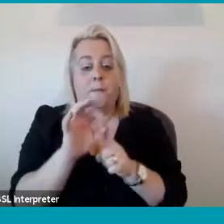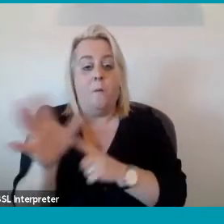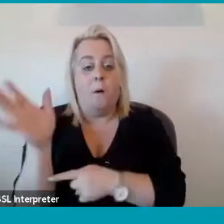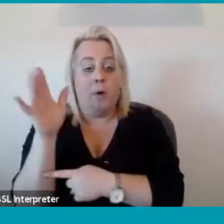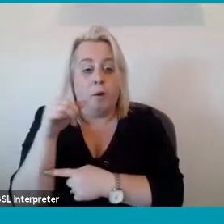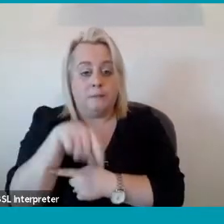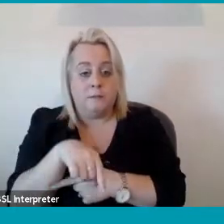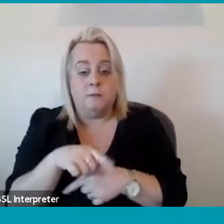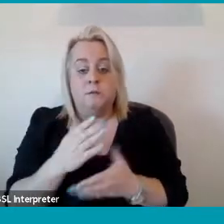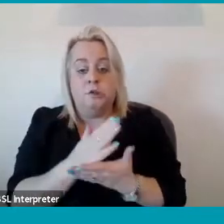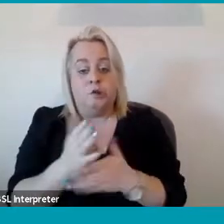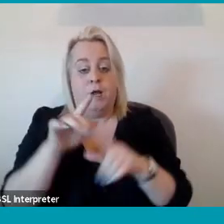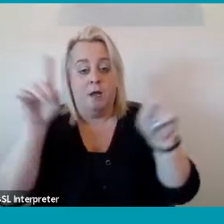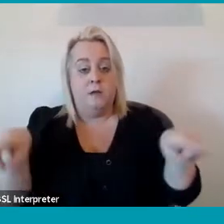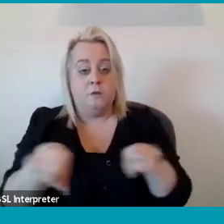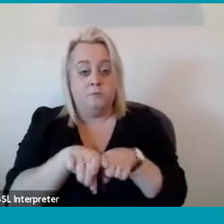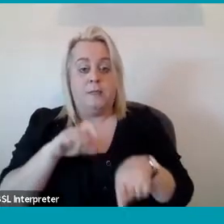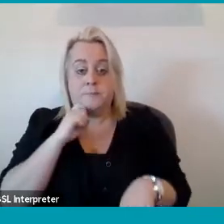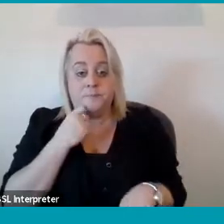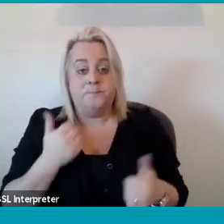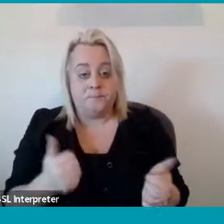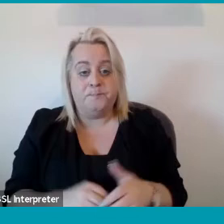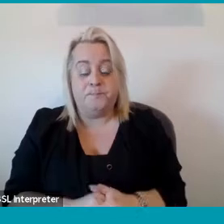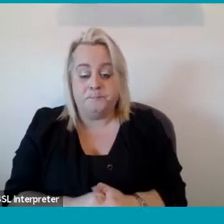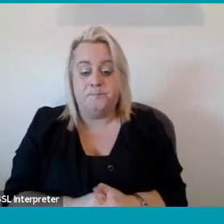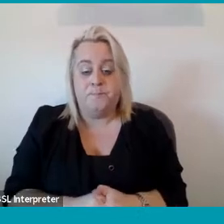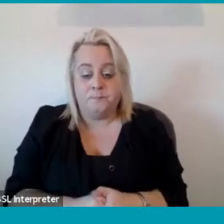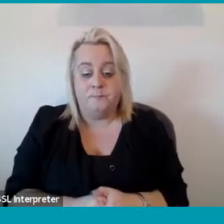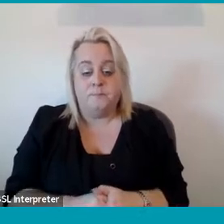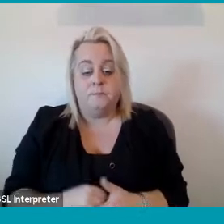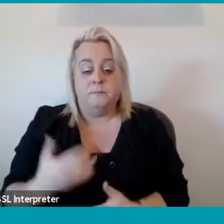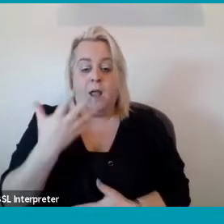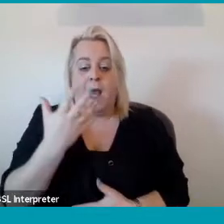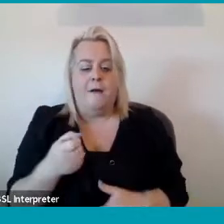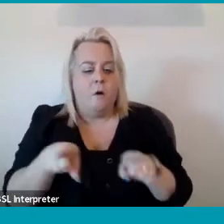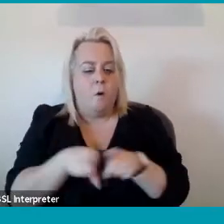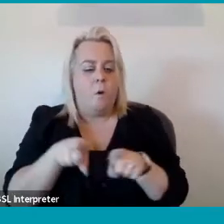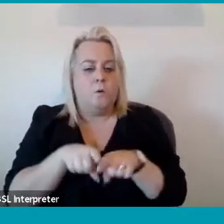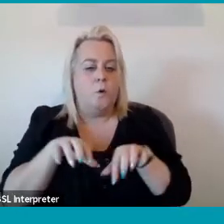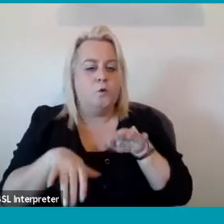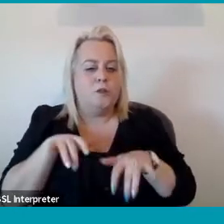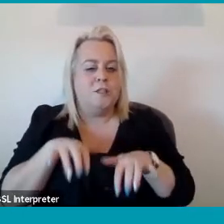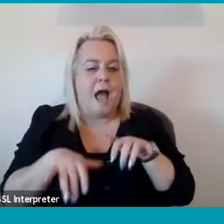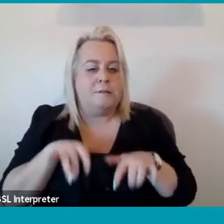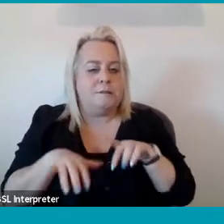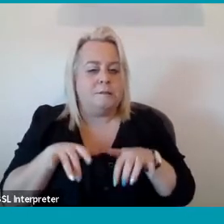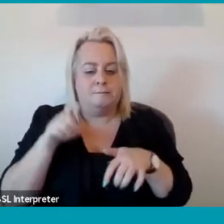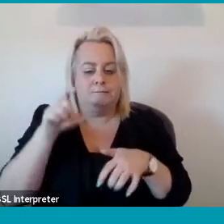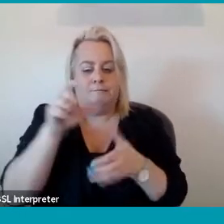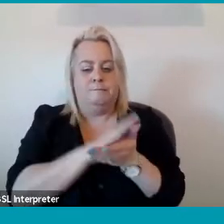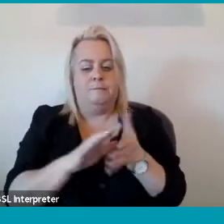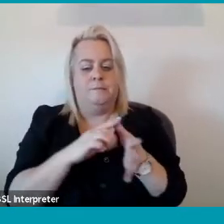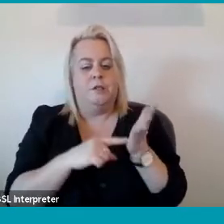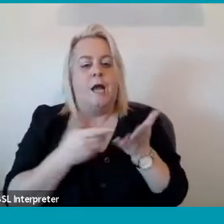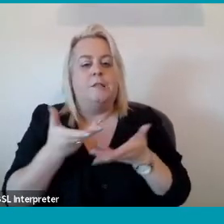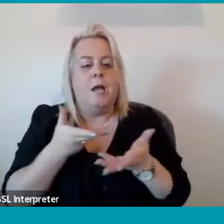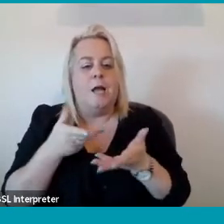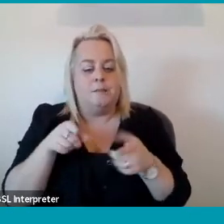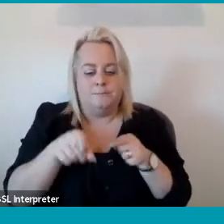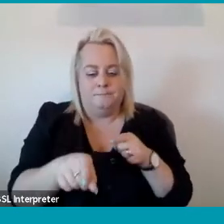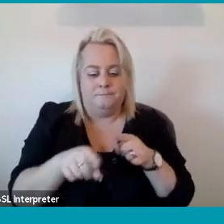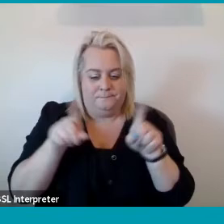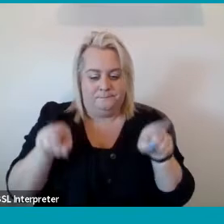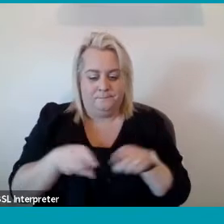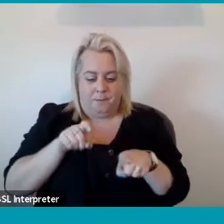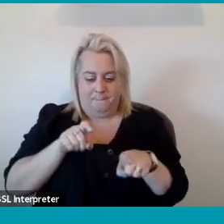screen in a moment with you. We have a chat function on the bottom of the screen that you'll see. So if you have